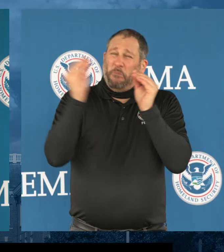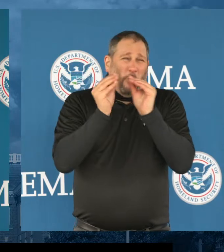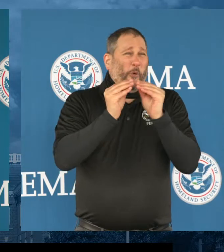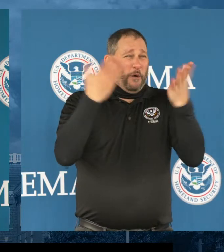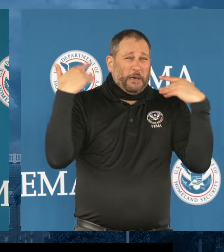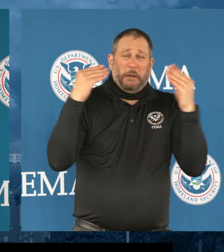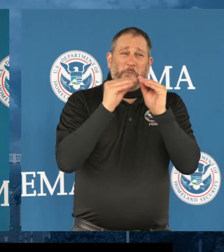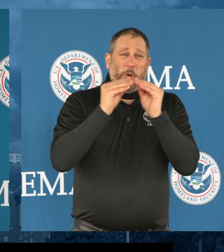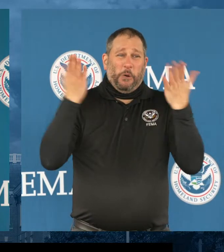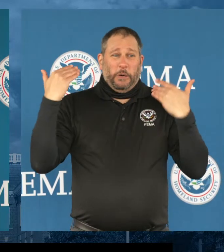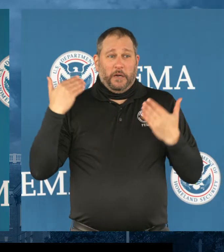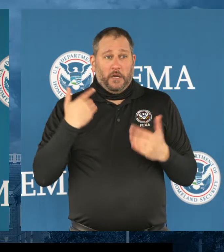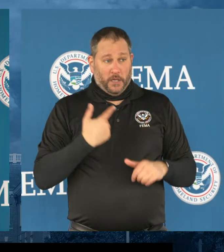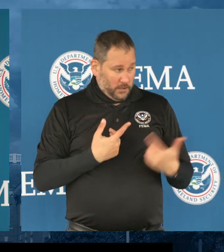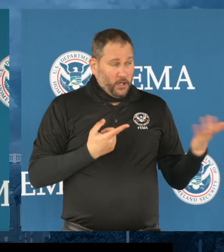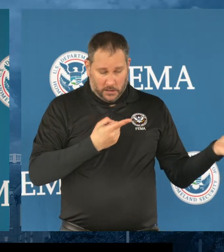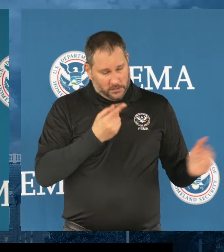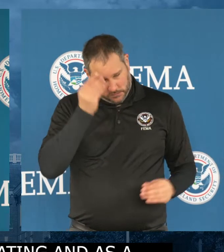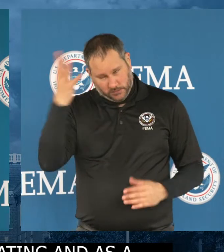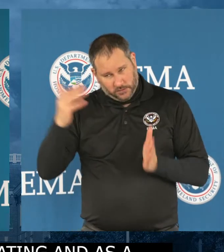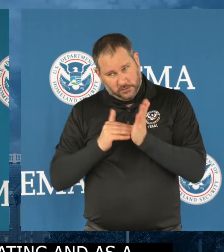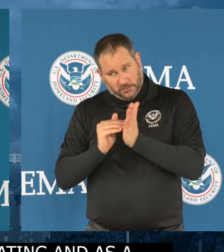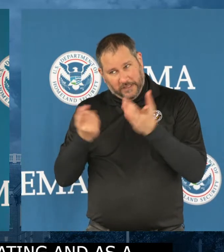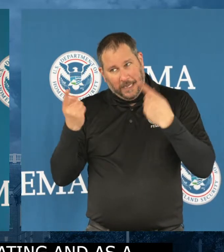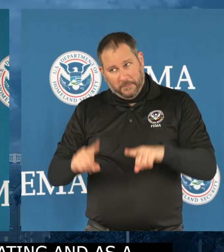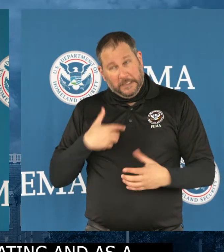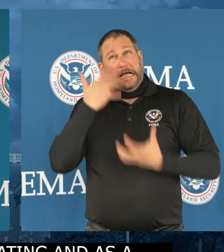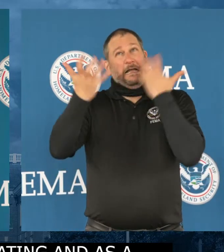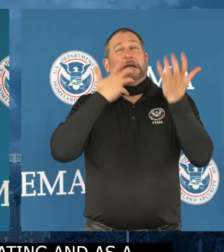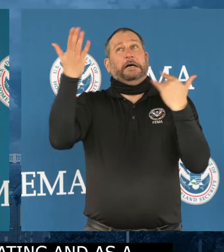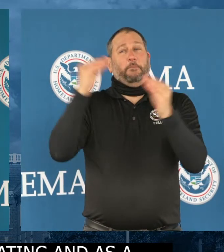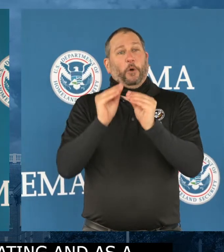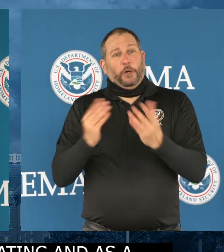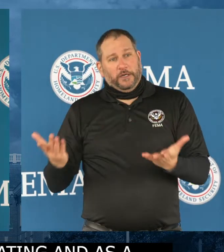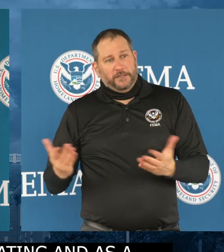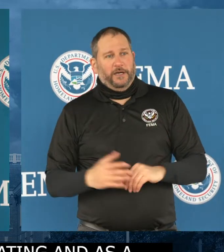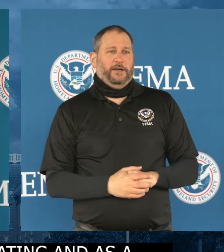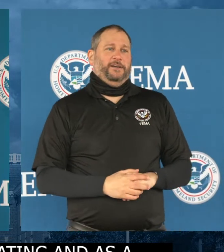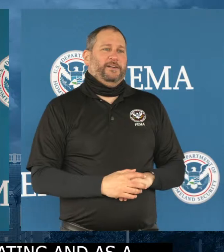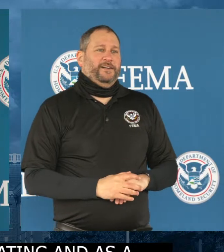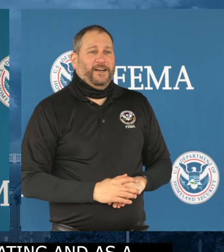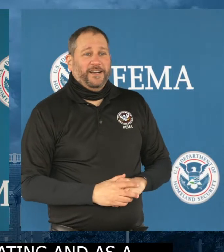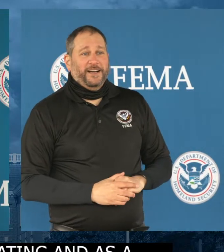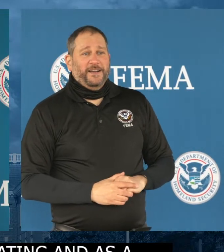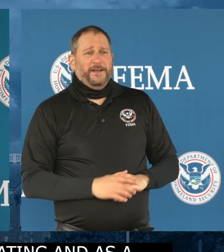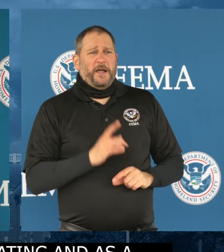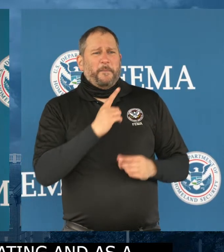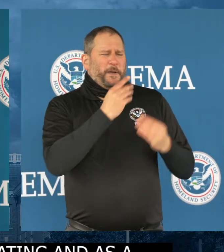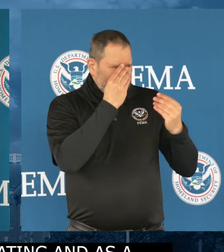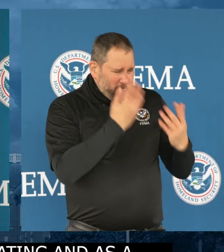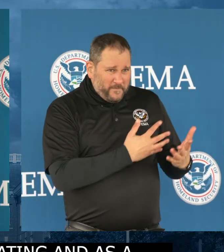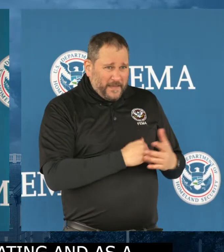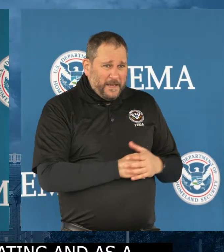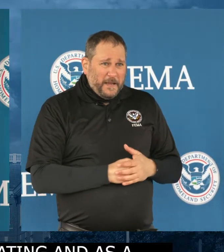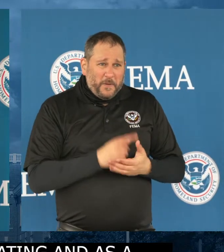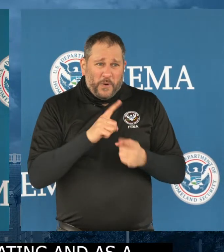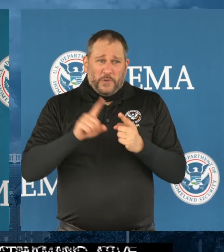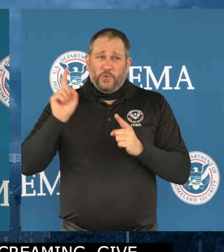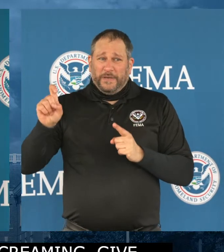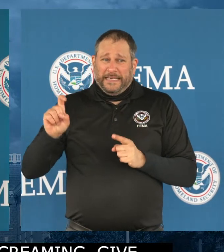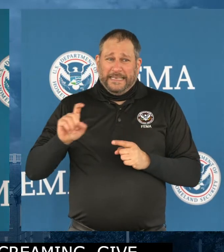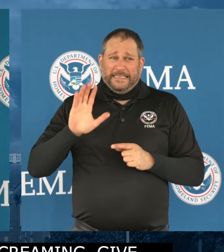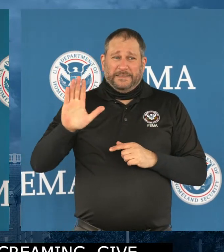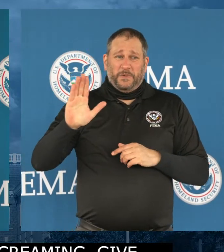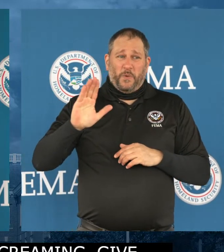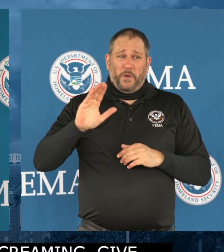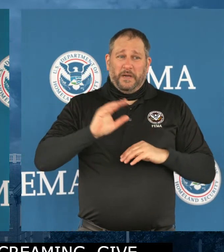on a day-to-day. People yell and scream at me, but let me tell you, when you need your spirits lifted up, just come to